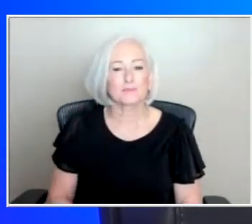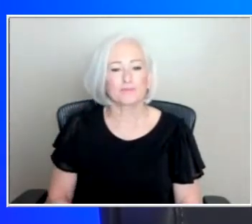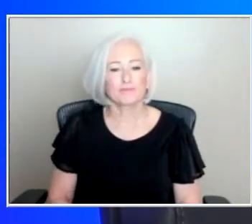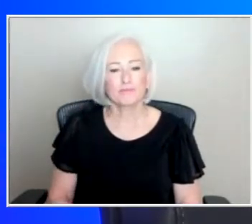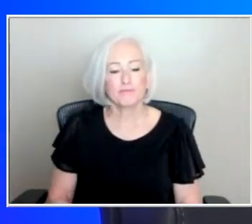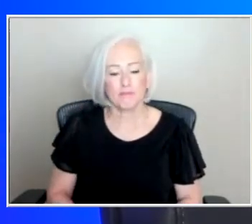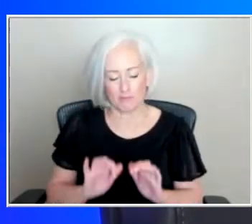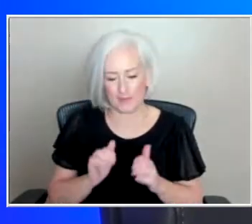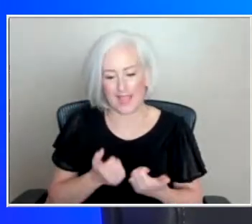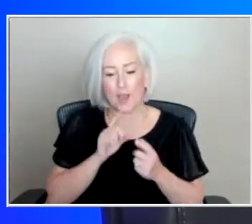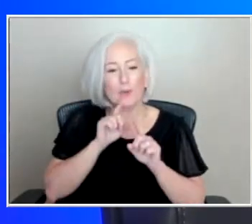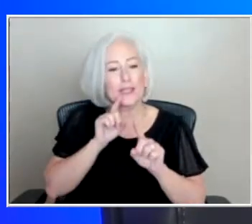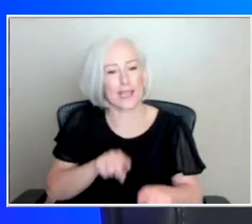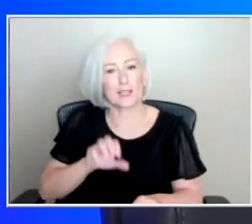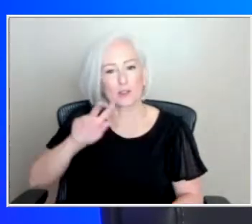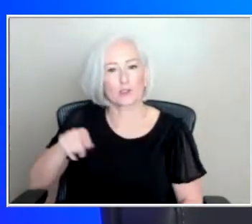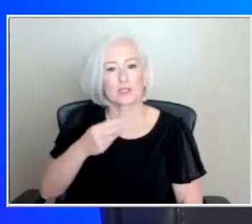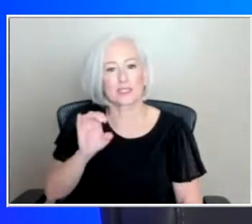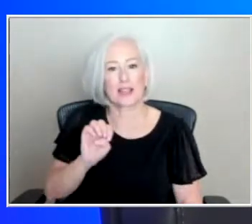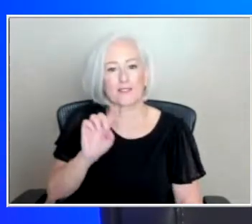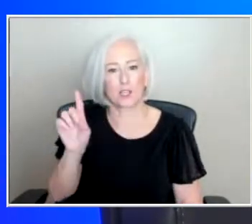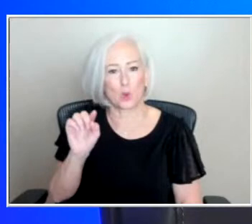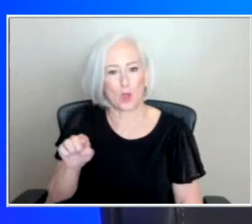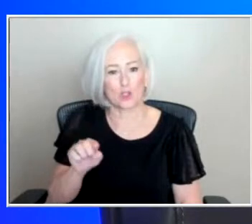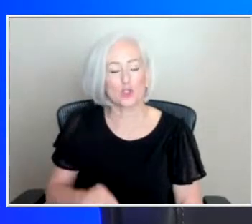answered Stephanie's question.